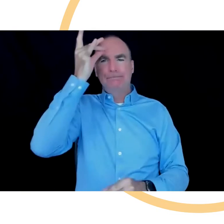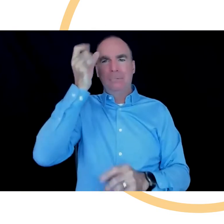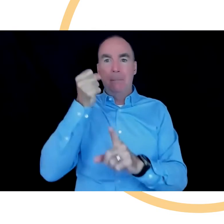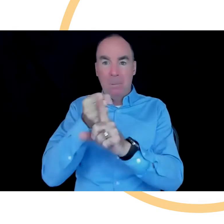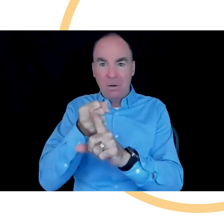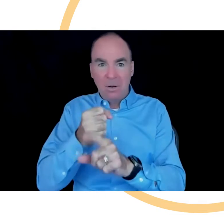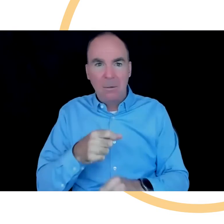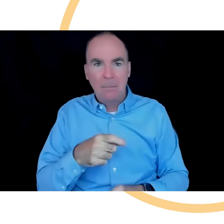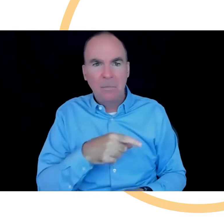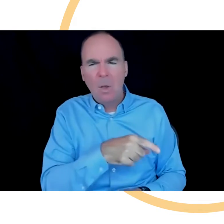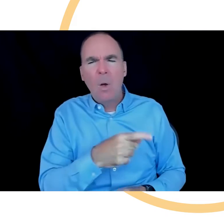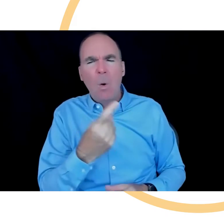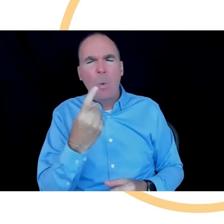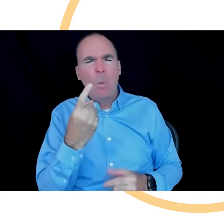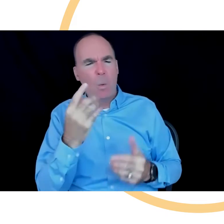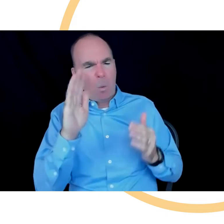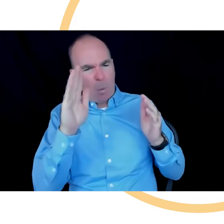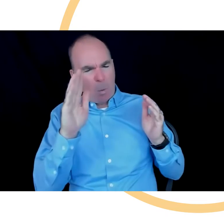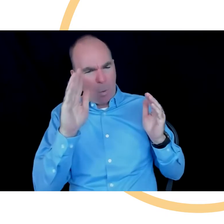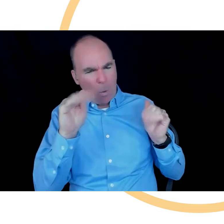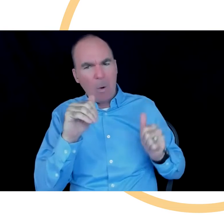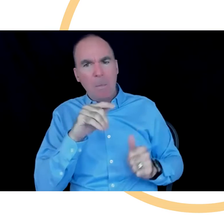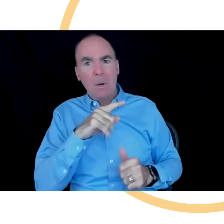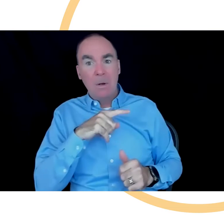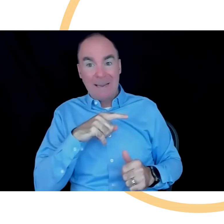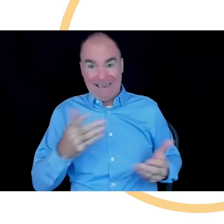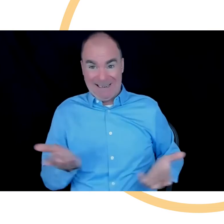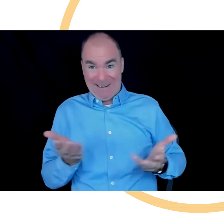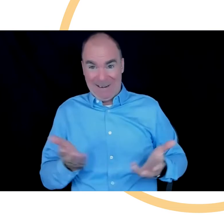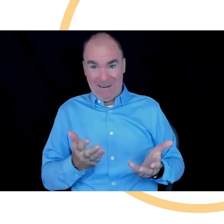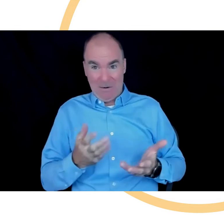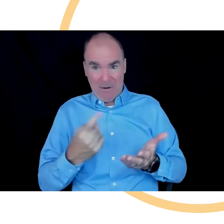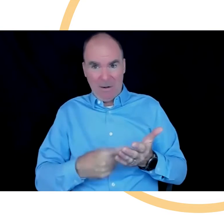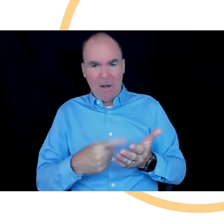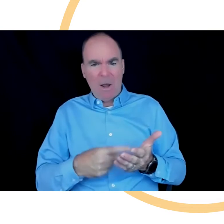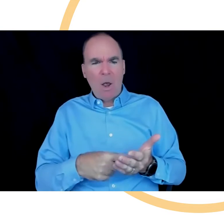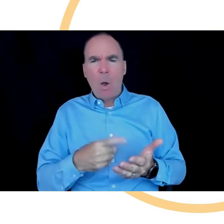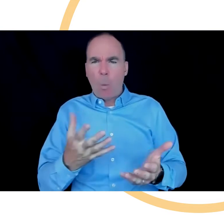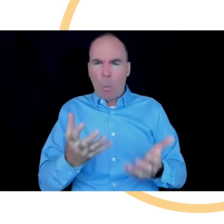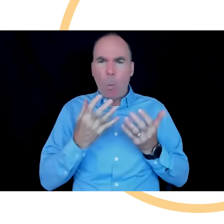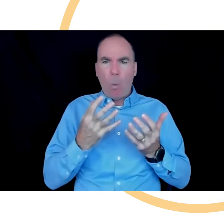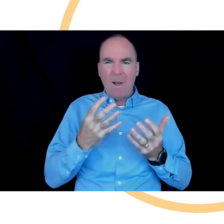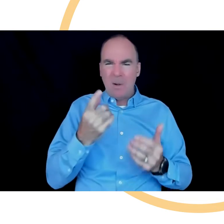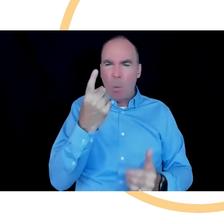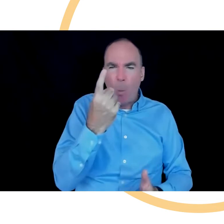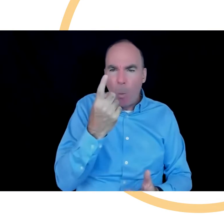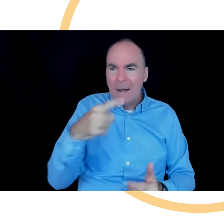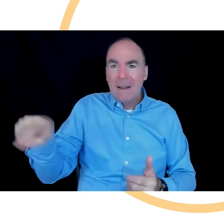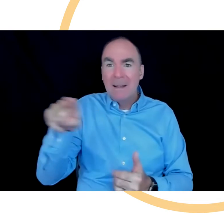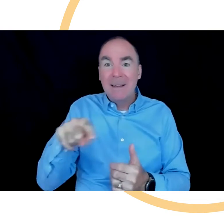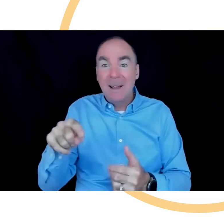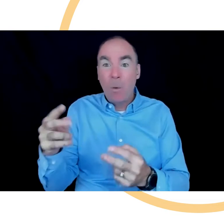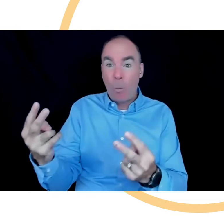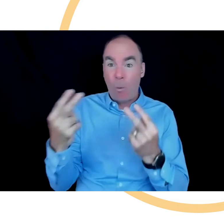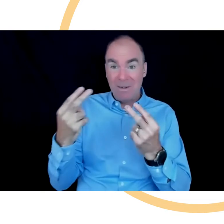hope the people in the audience today do as a result of our conversation, what would it be? Who would like to go